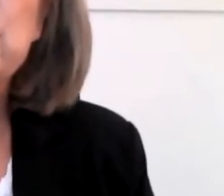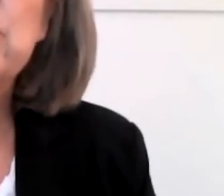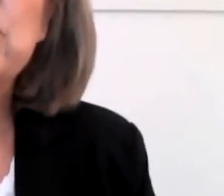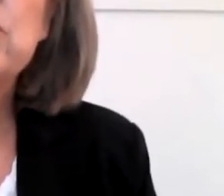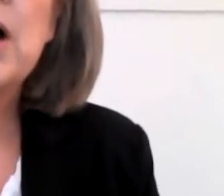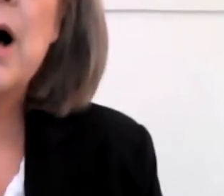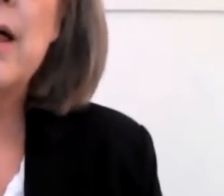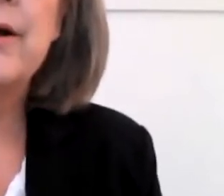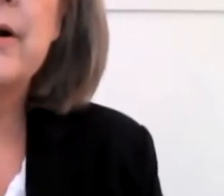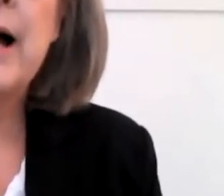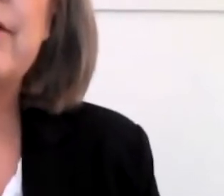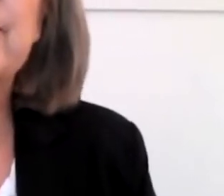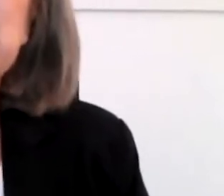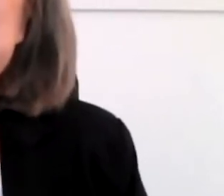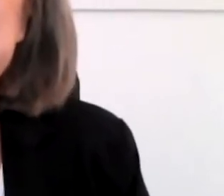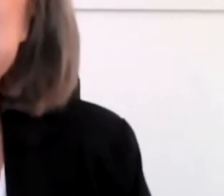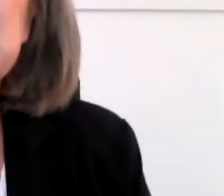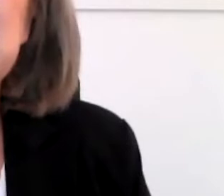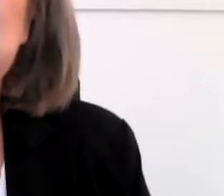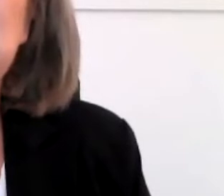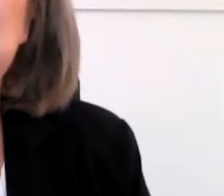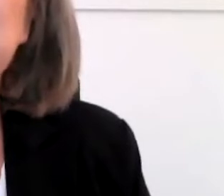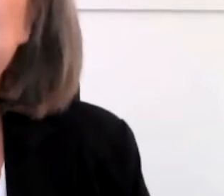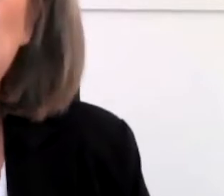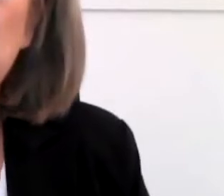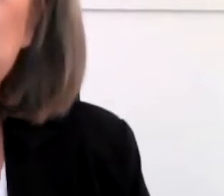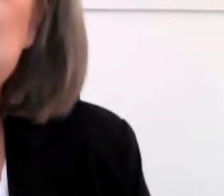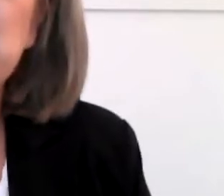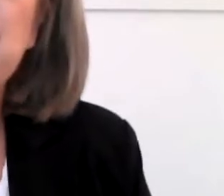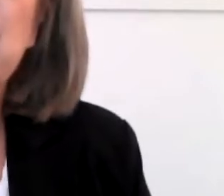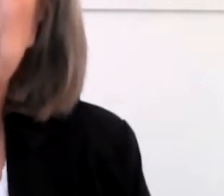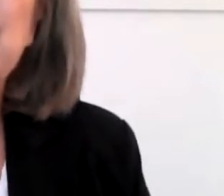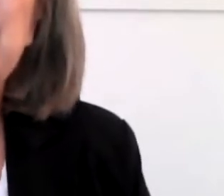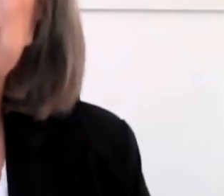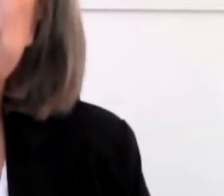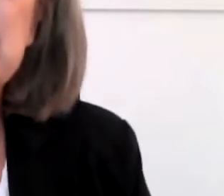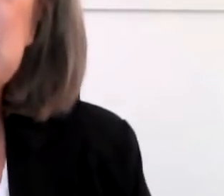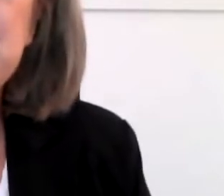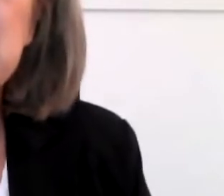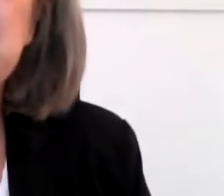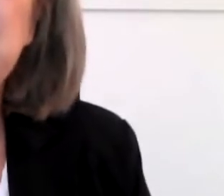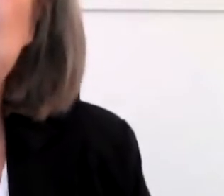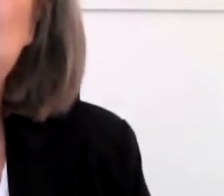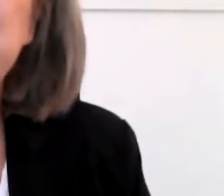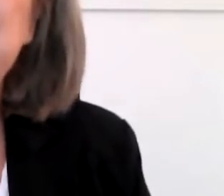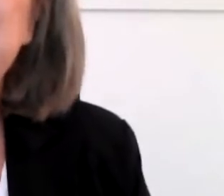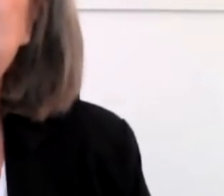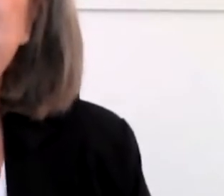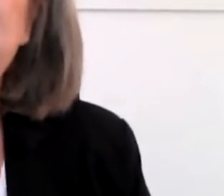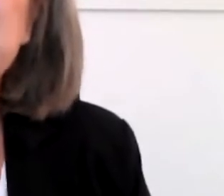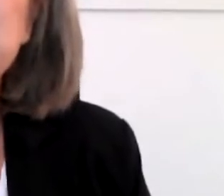of choose other adversities, like poverty is very common, racism is very